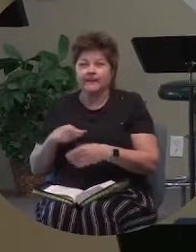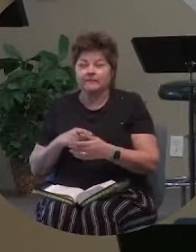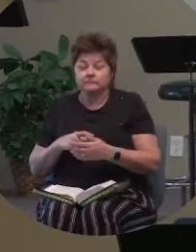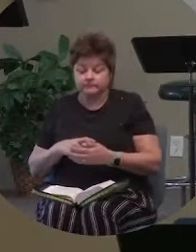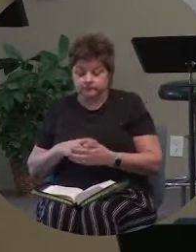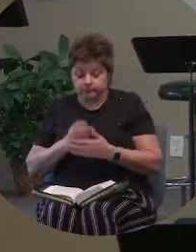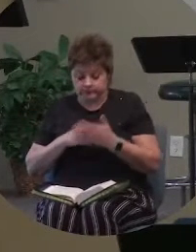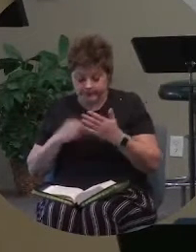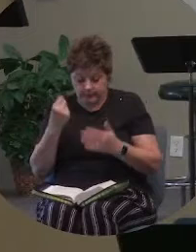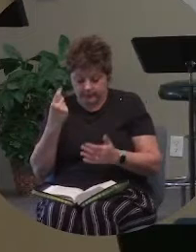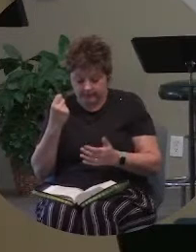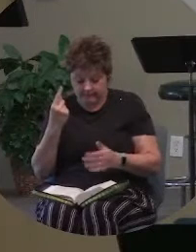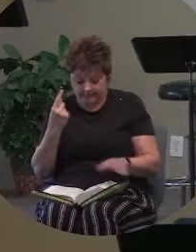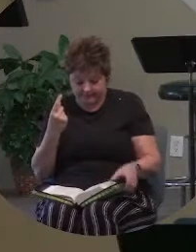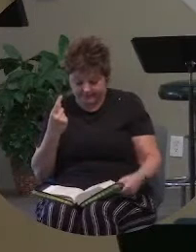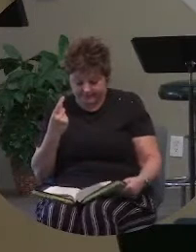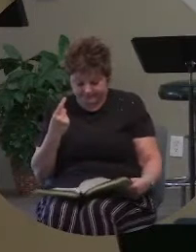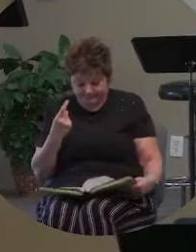there.